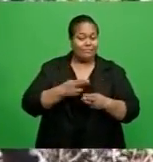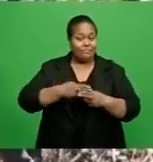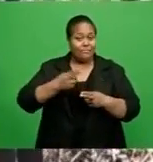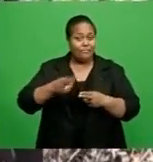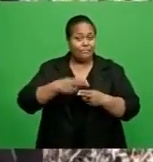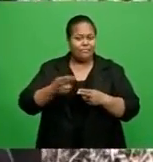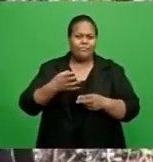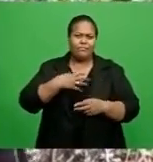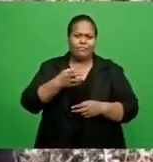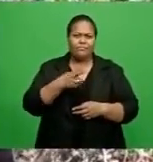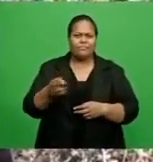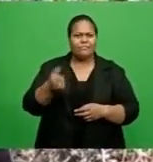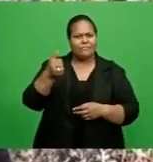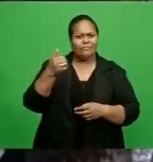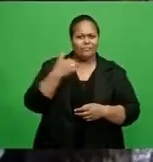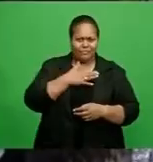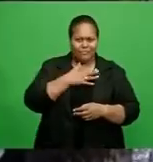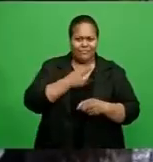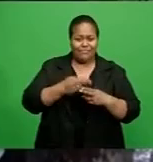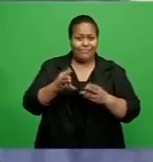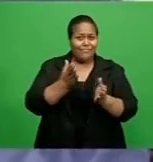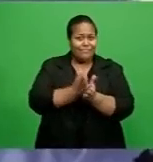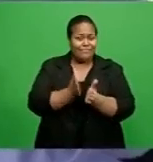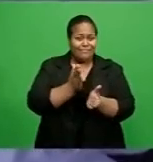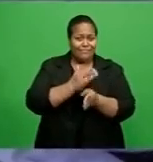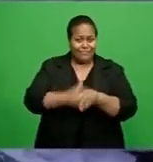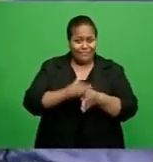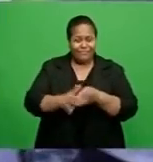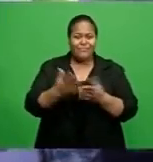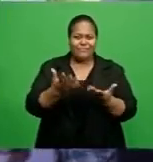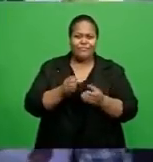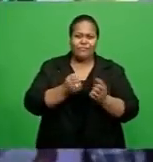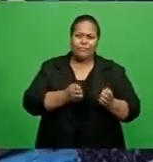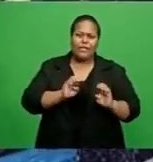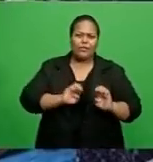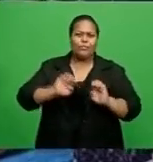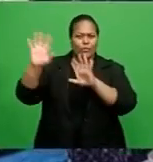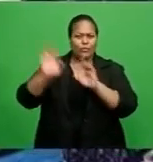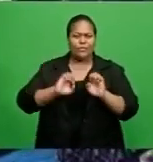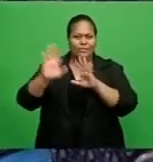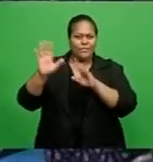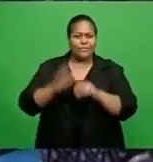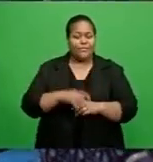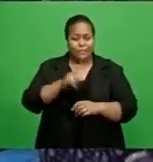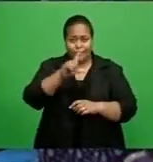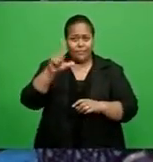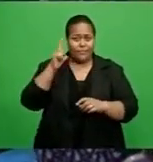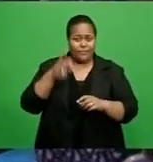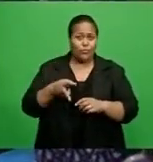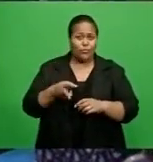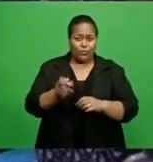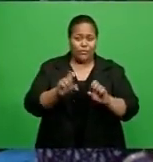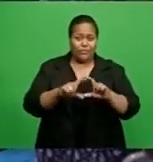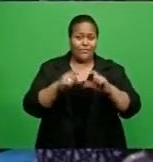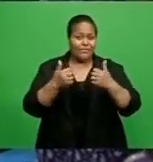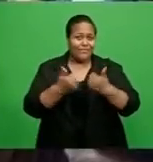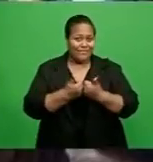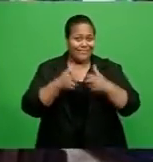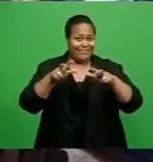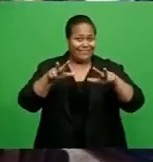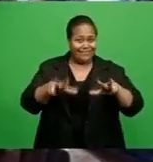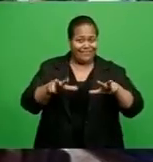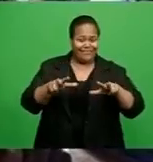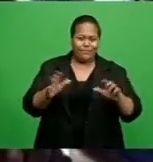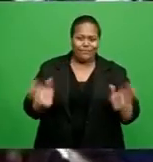for export and more in the coming weeks. While launching the contractual agreement yesterday, Minister Dr. Mahendra Reddy urged the